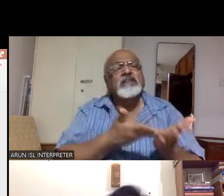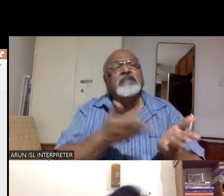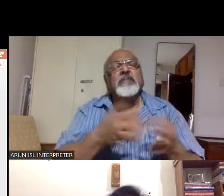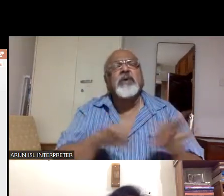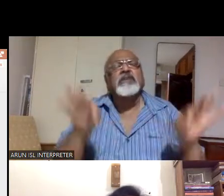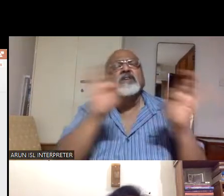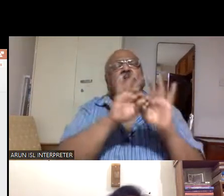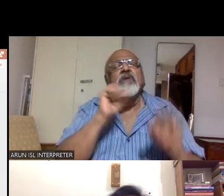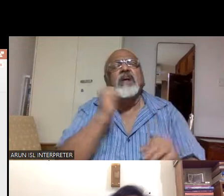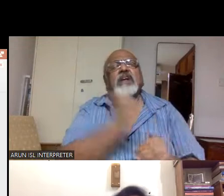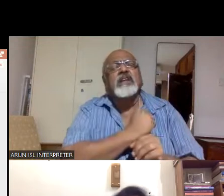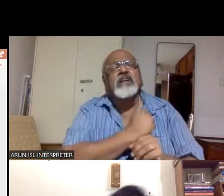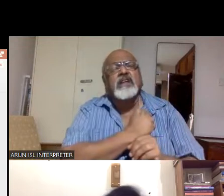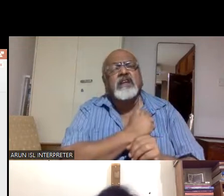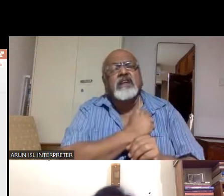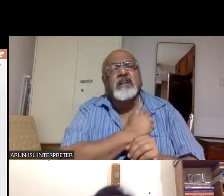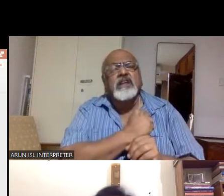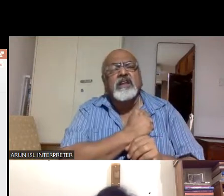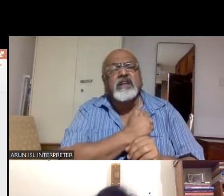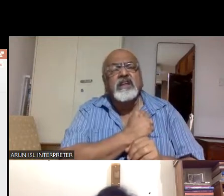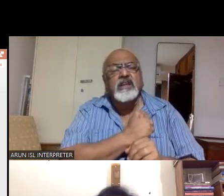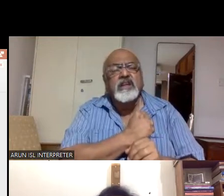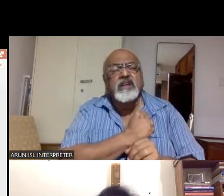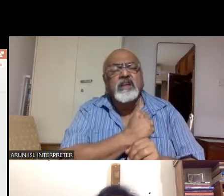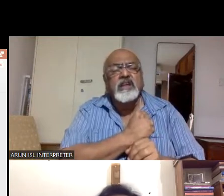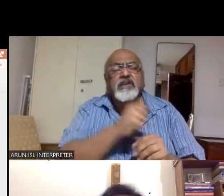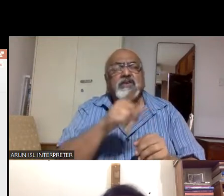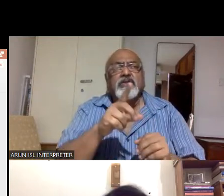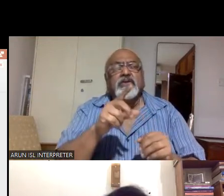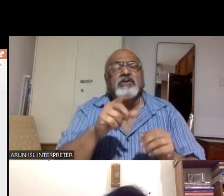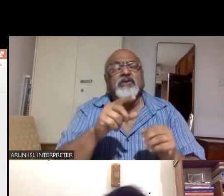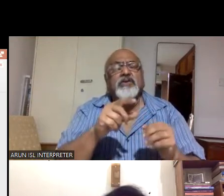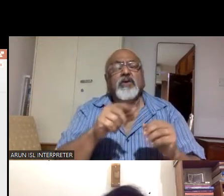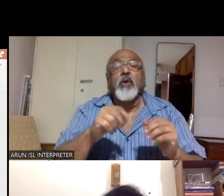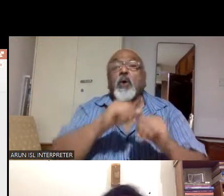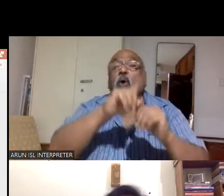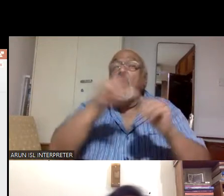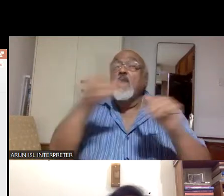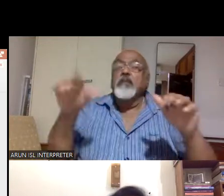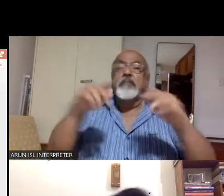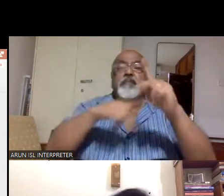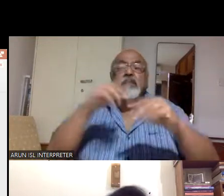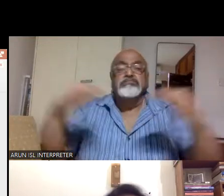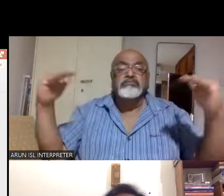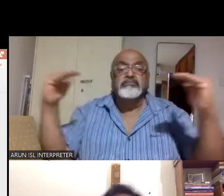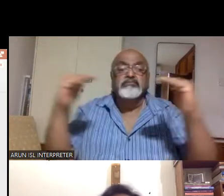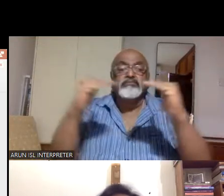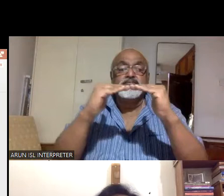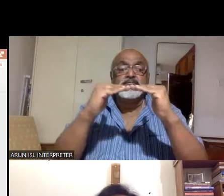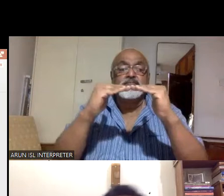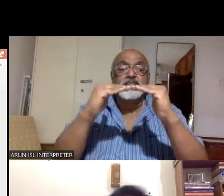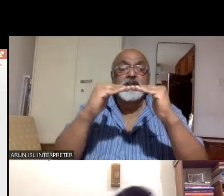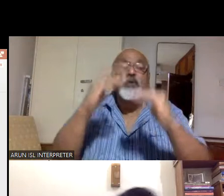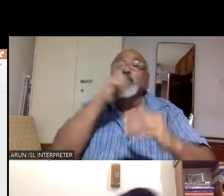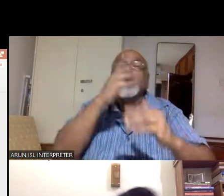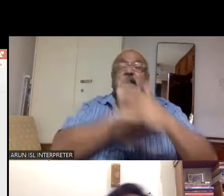very important because unless you are able to bring all people to parity, unless all people with